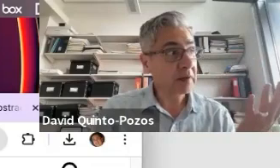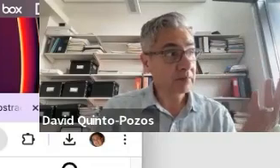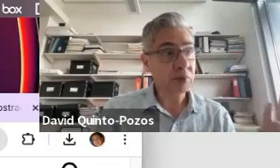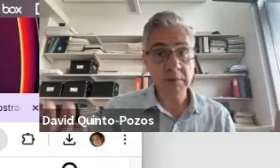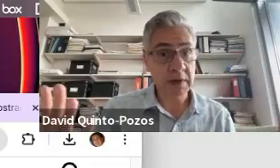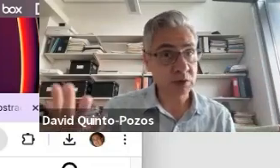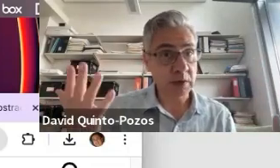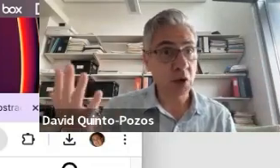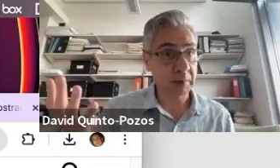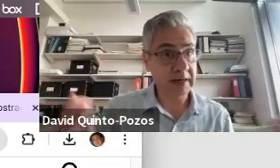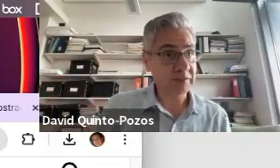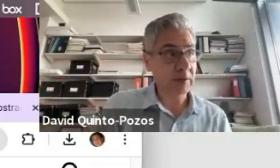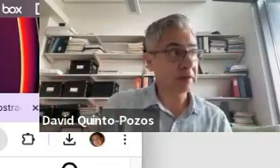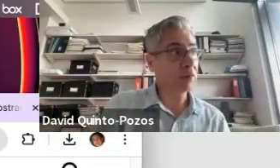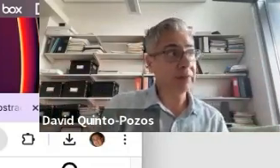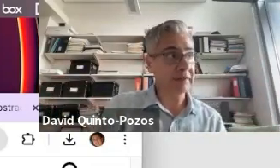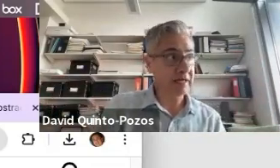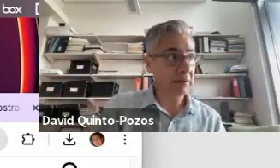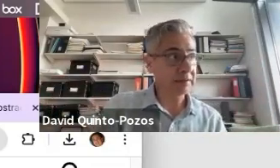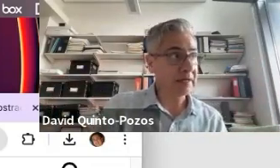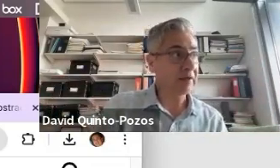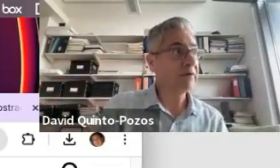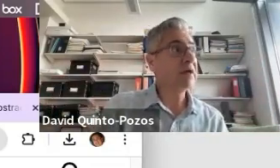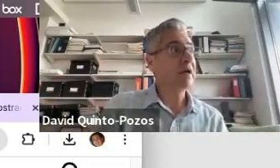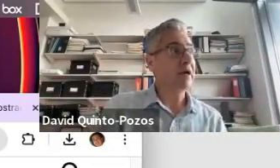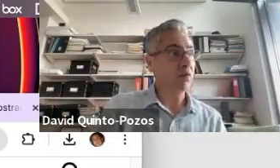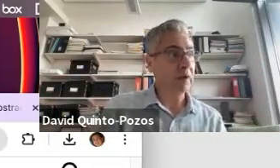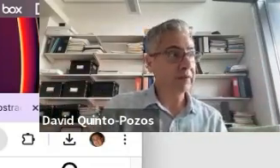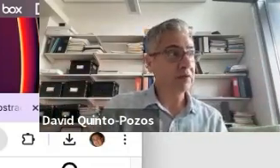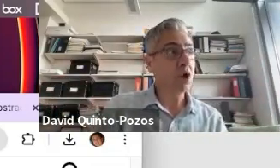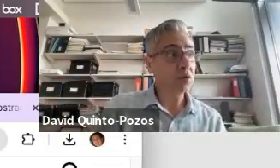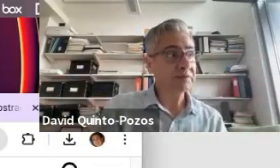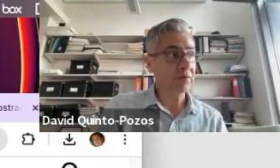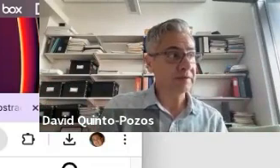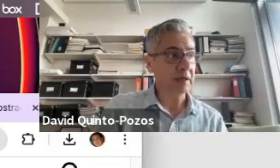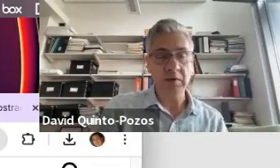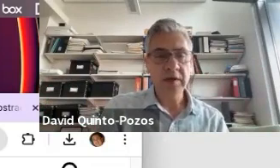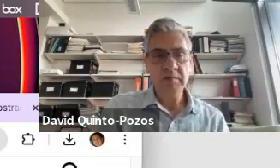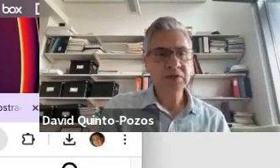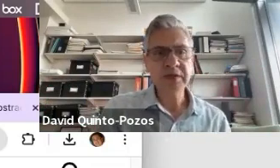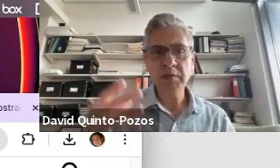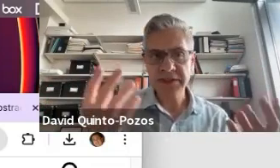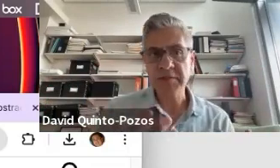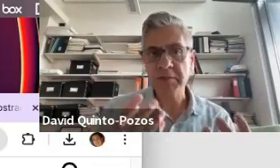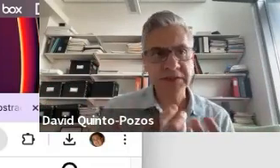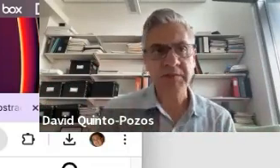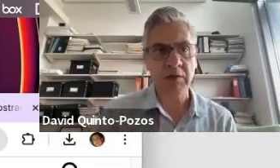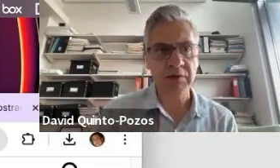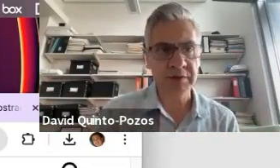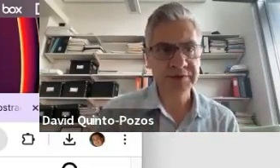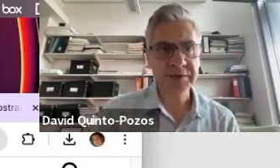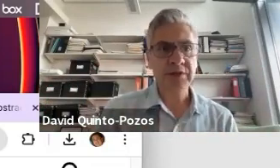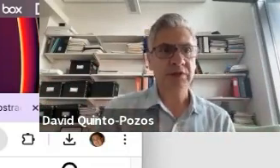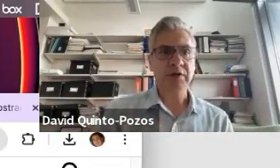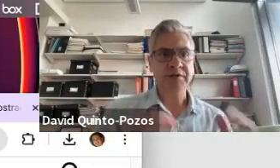up pretty much one whole page, right? With the table itself and with notes for the table, but your tables can be much smaller